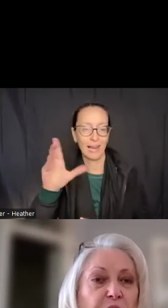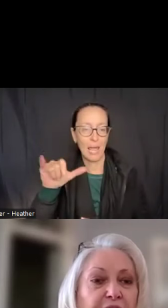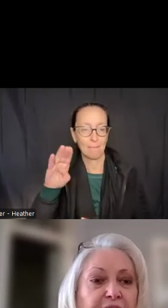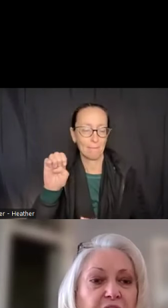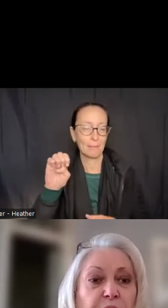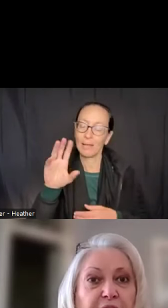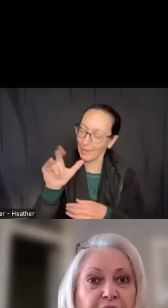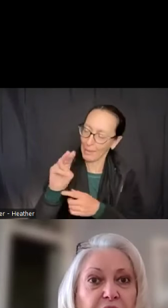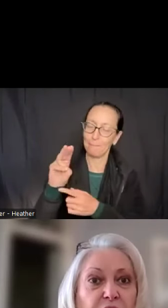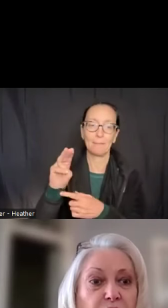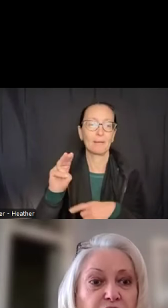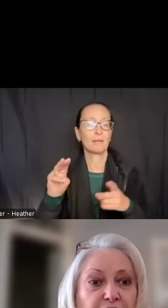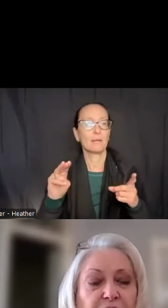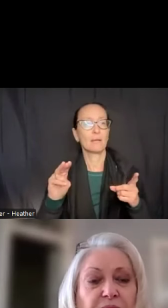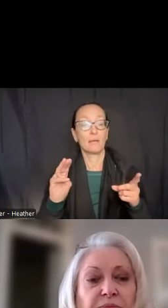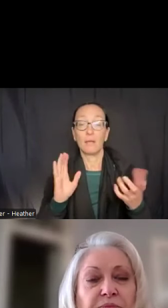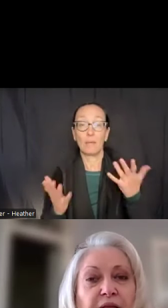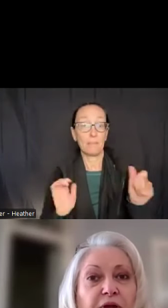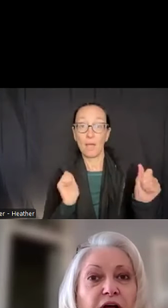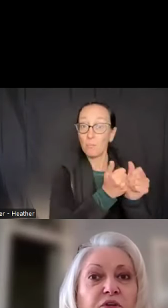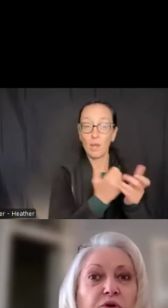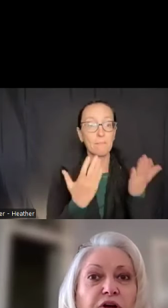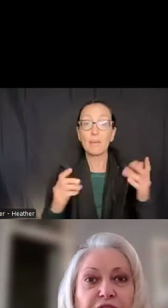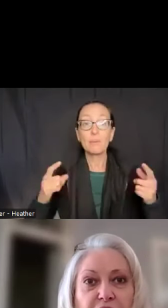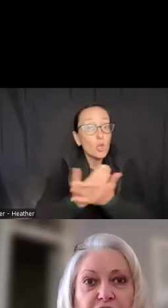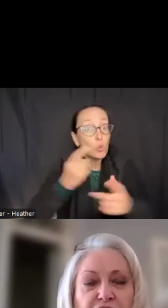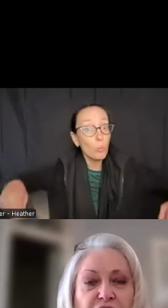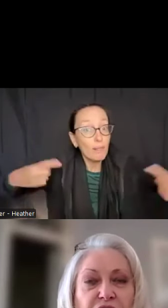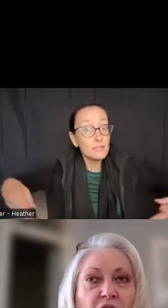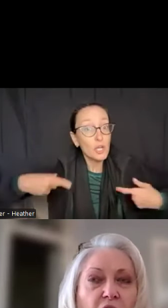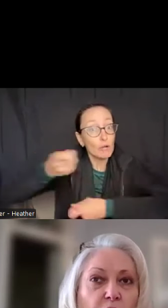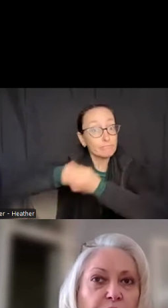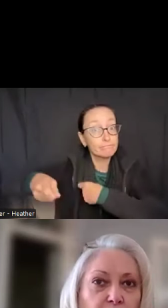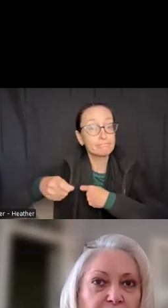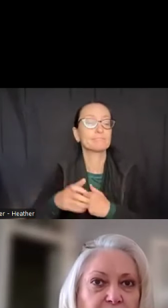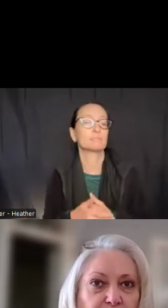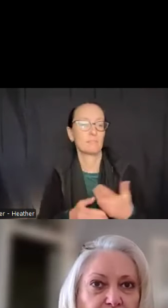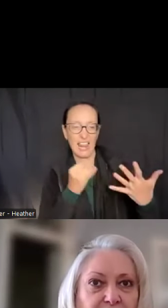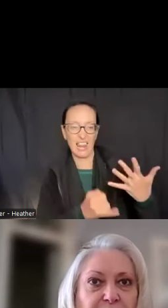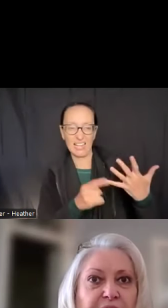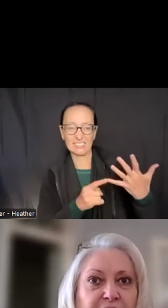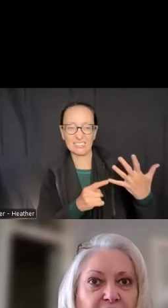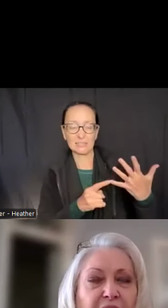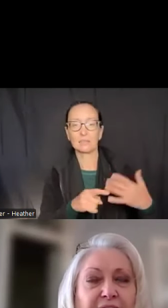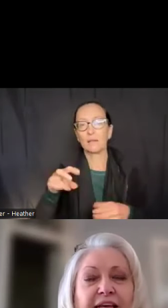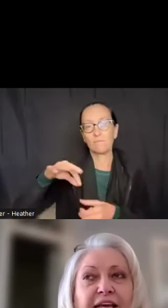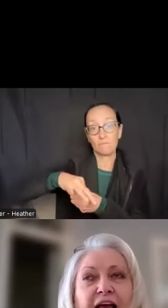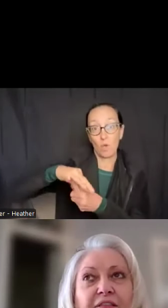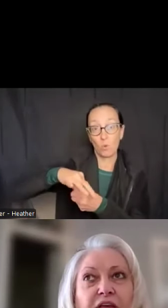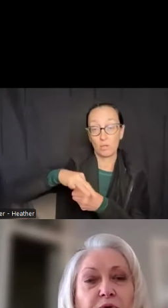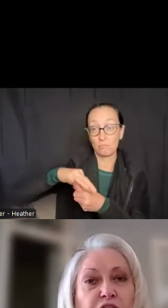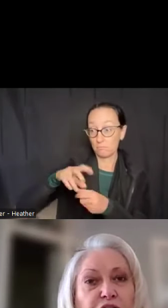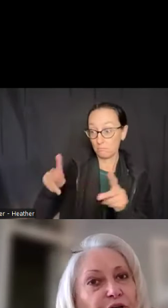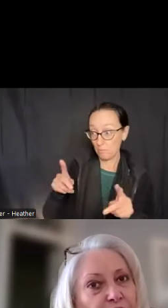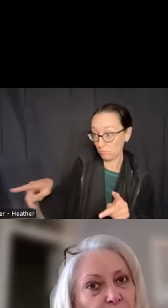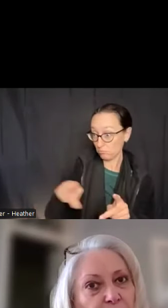could be upgrading, it could be getting a new wheelchair. And we also work on voting issues. Are people with disabilities being denied